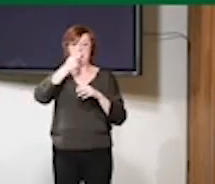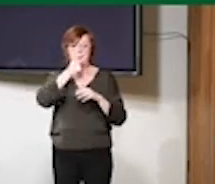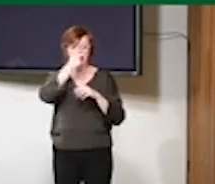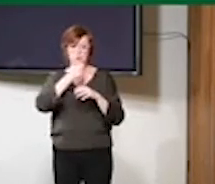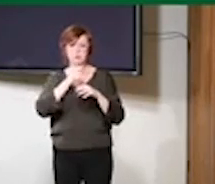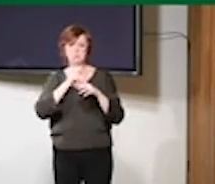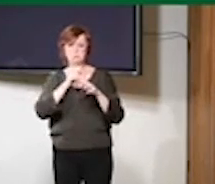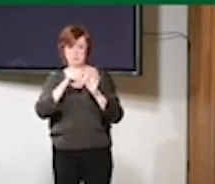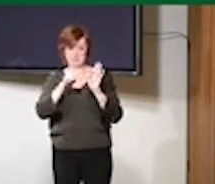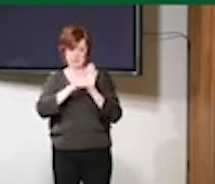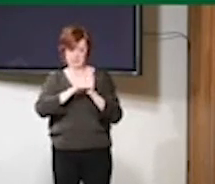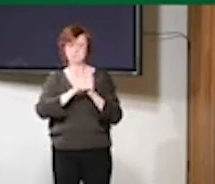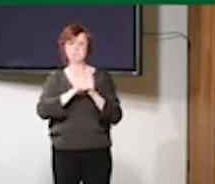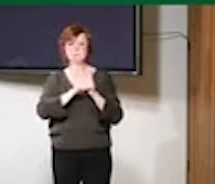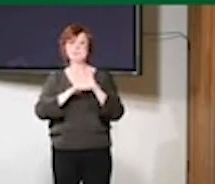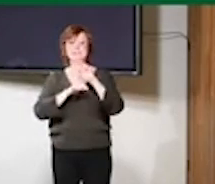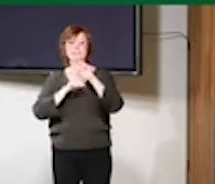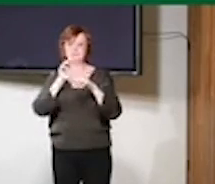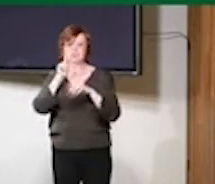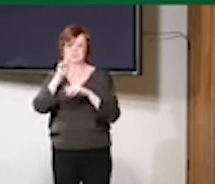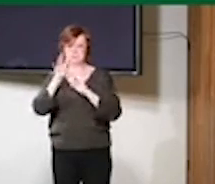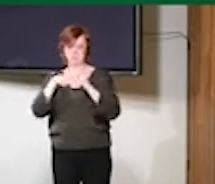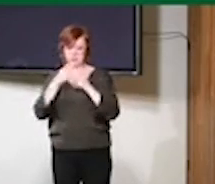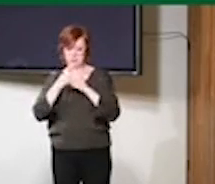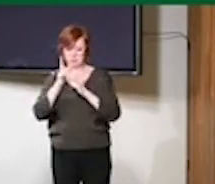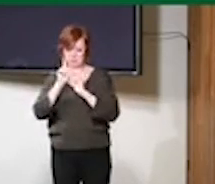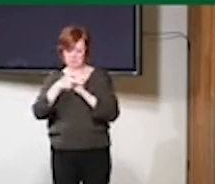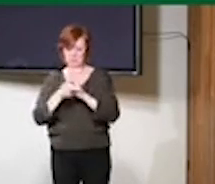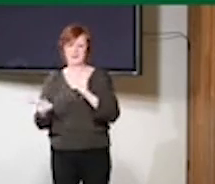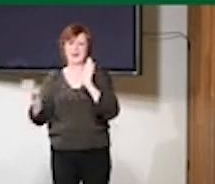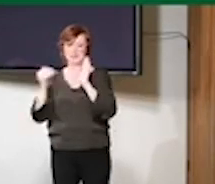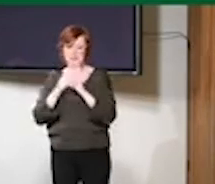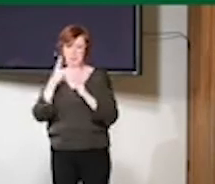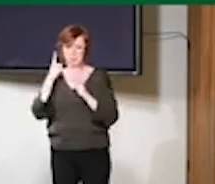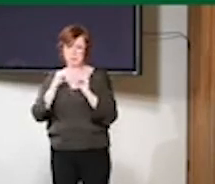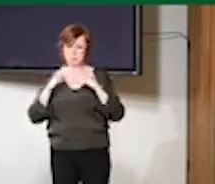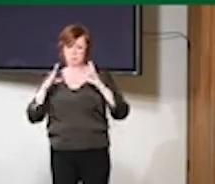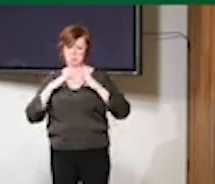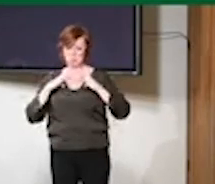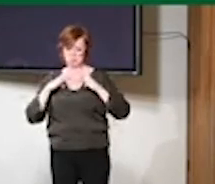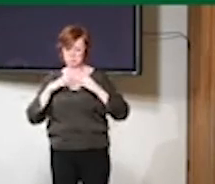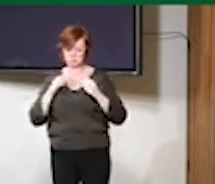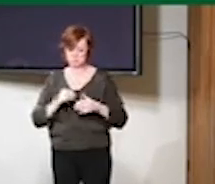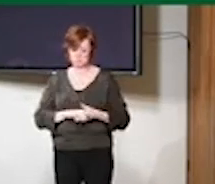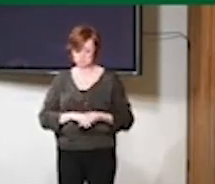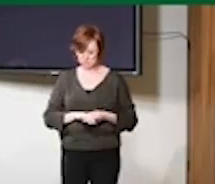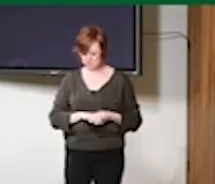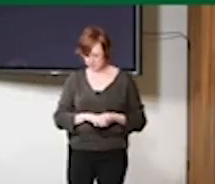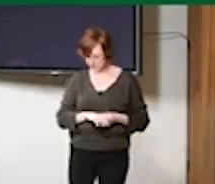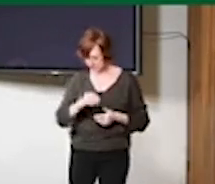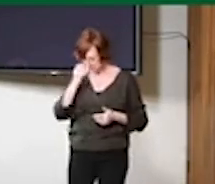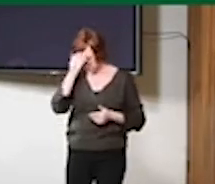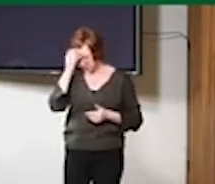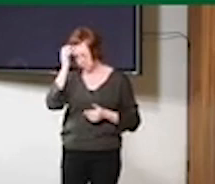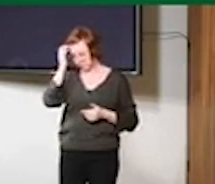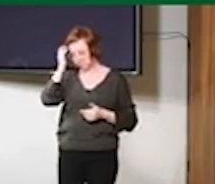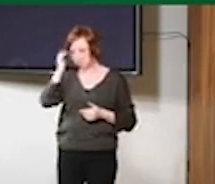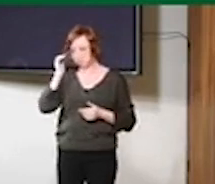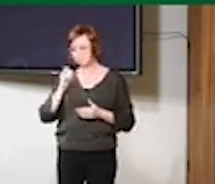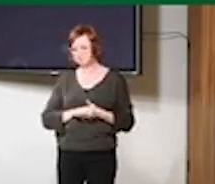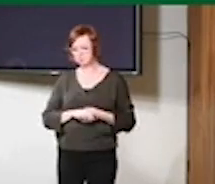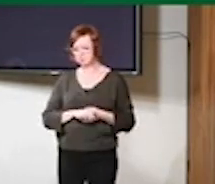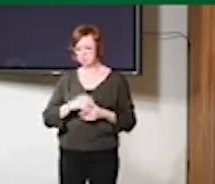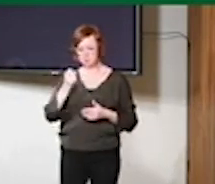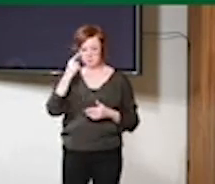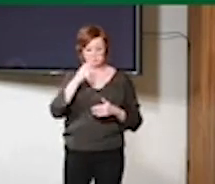experience and from the experience of other provinces that for mild cases where after 14 days of the onset of symptoms,